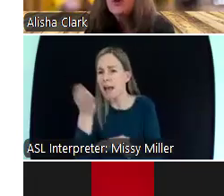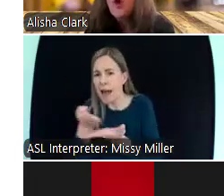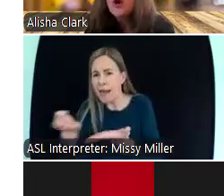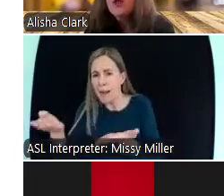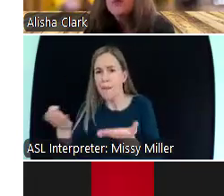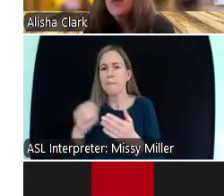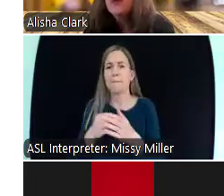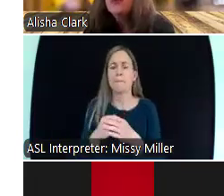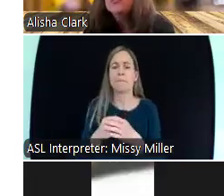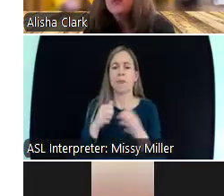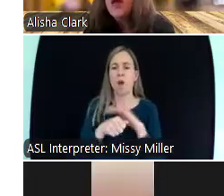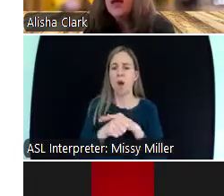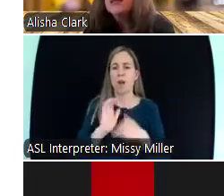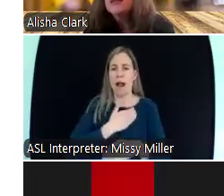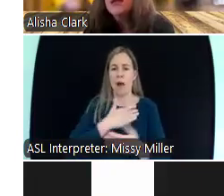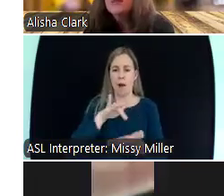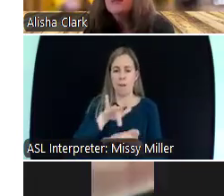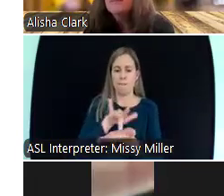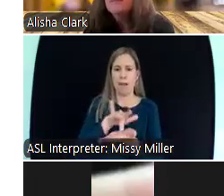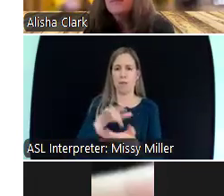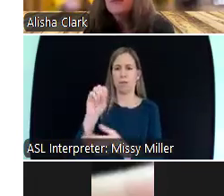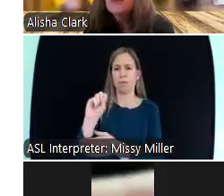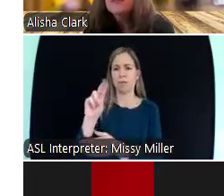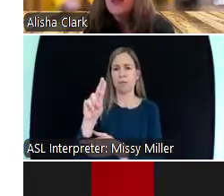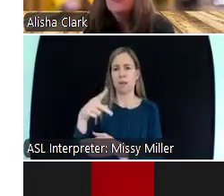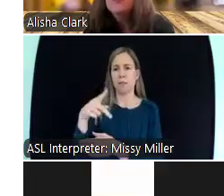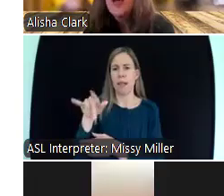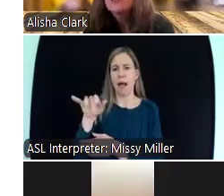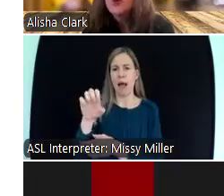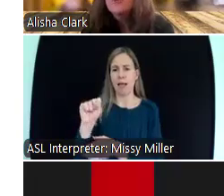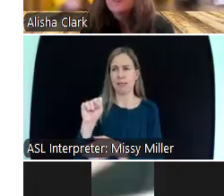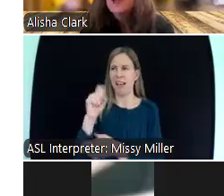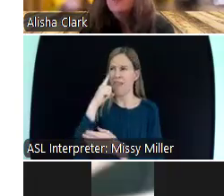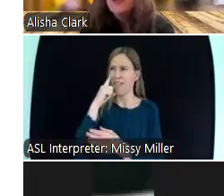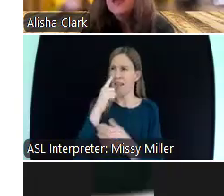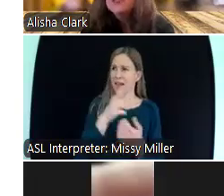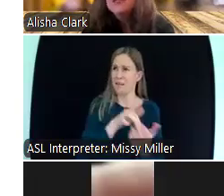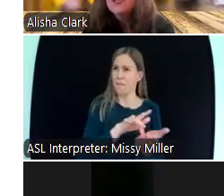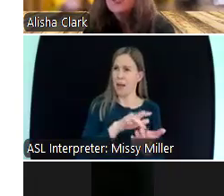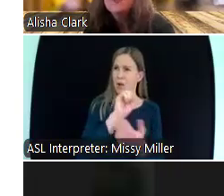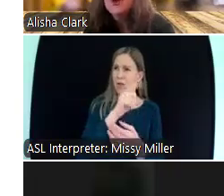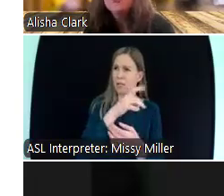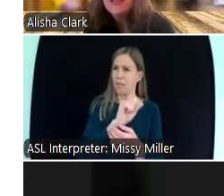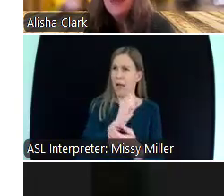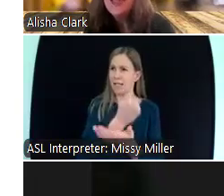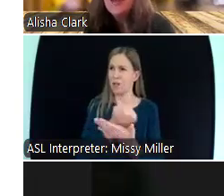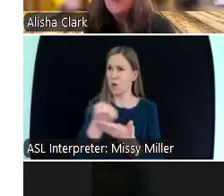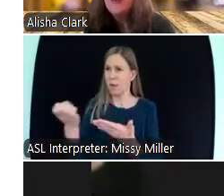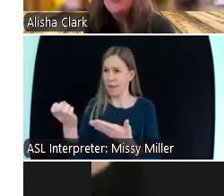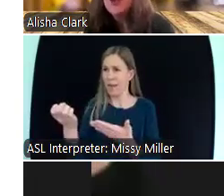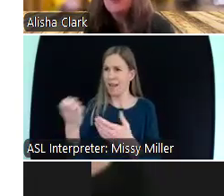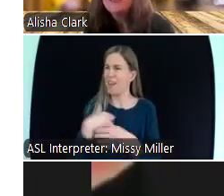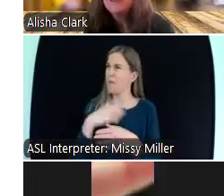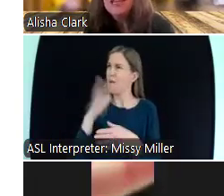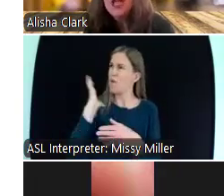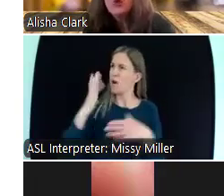so under our medical supplies, medical supplies, equipment, and appliances. It used to be called DME, but it